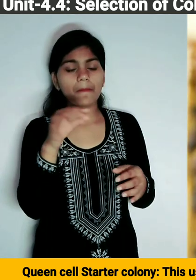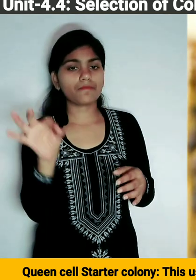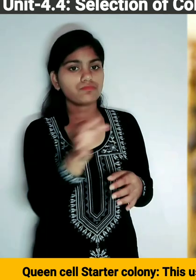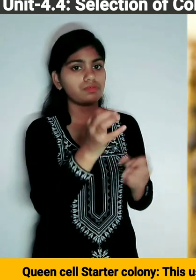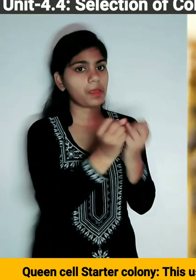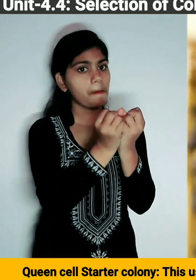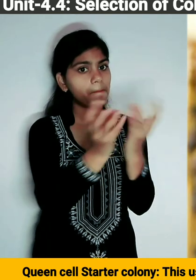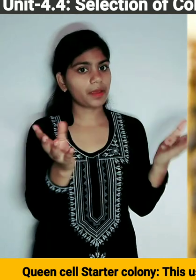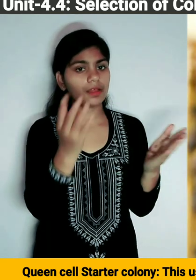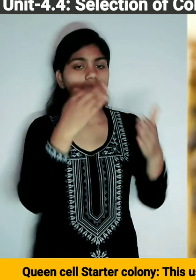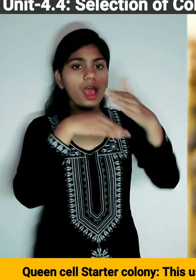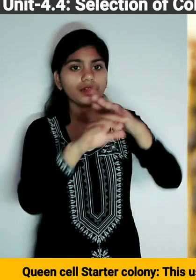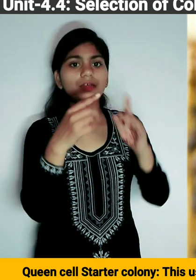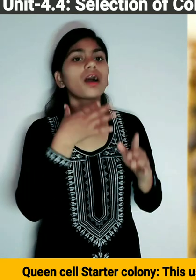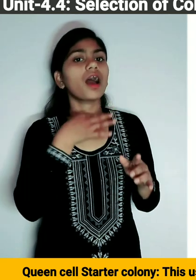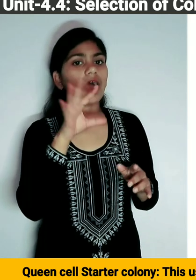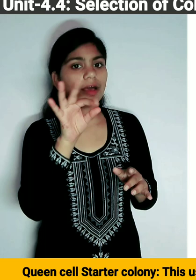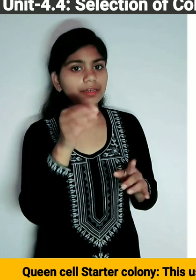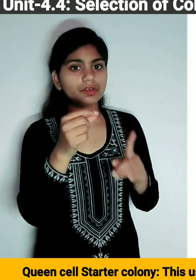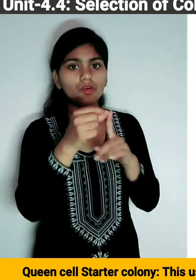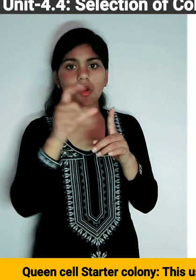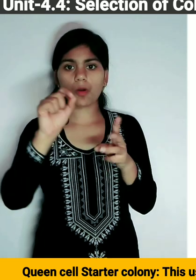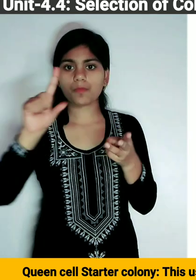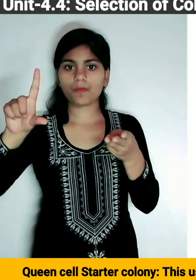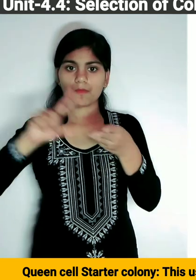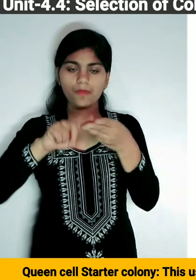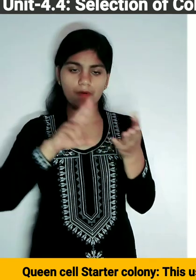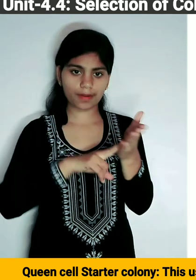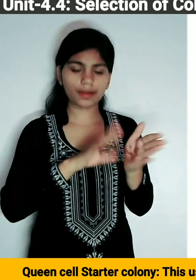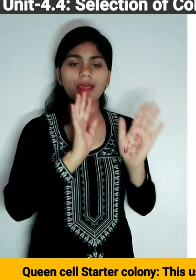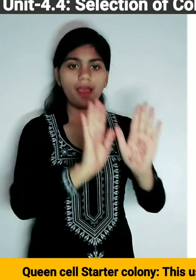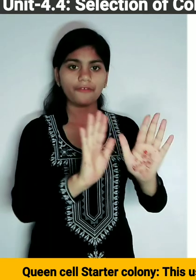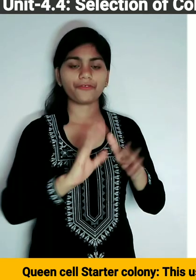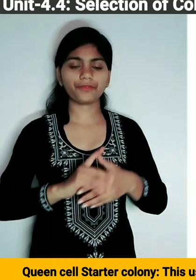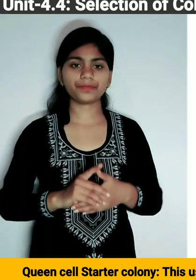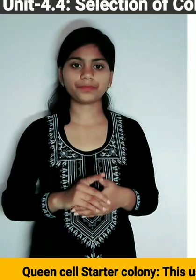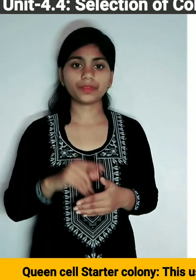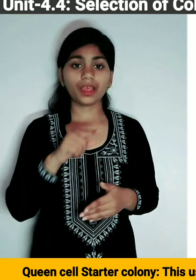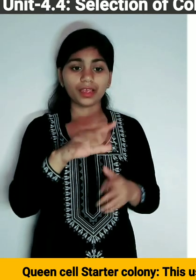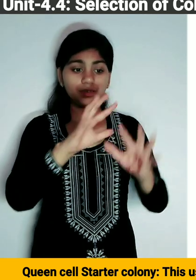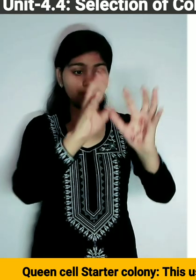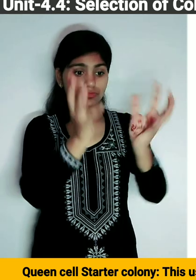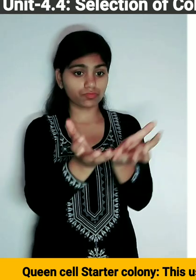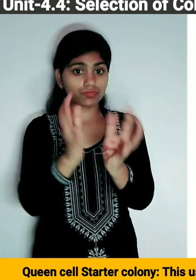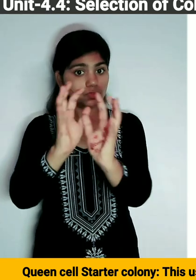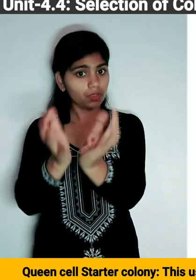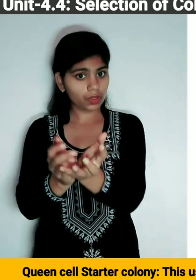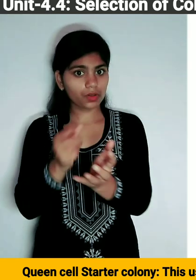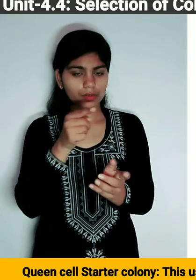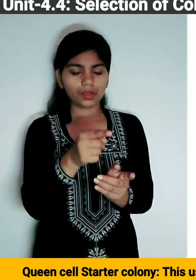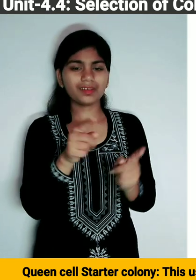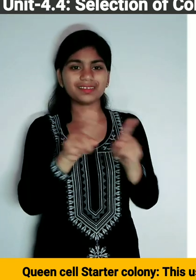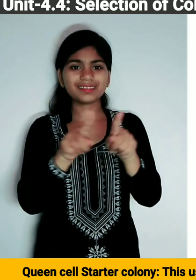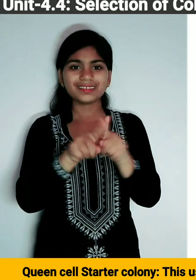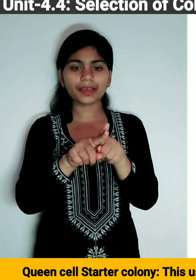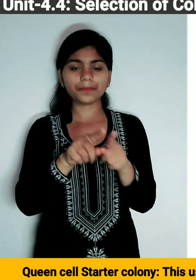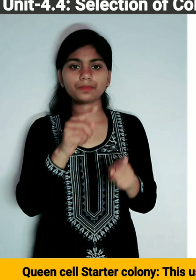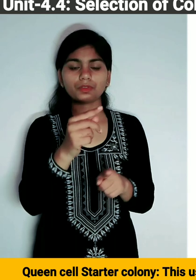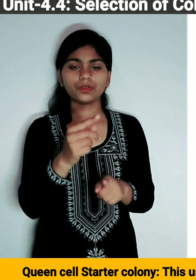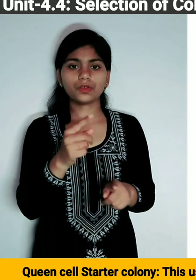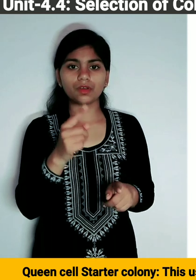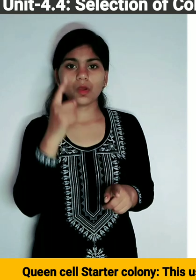bees and enough honey and pollen store. Such colony can also